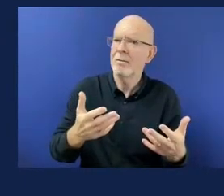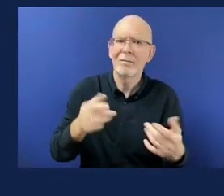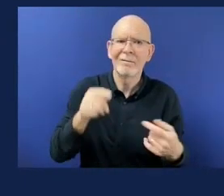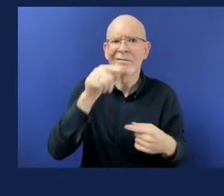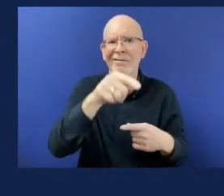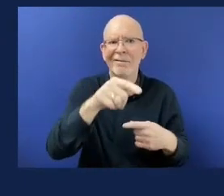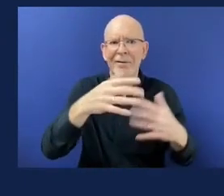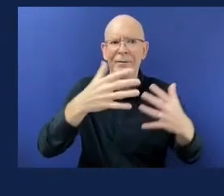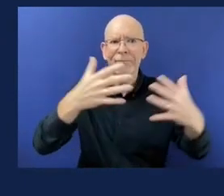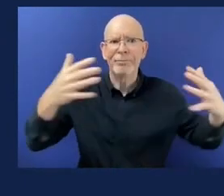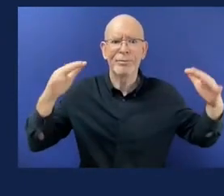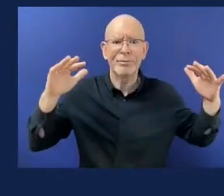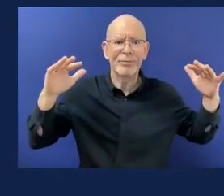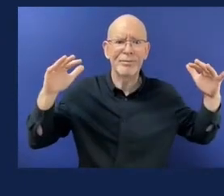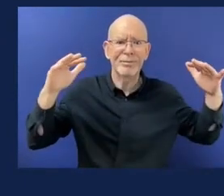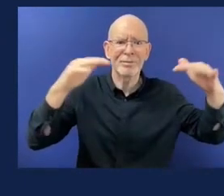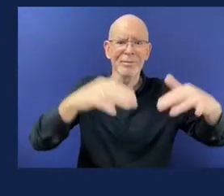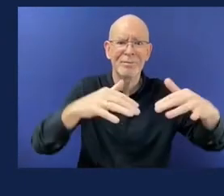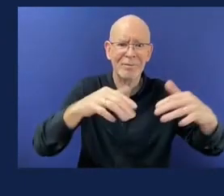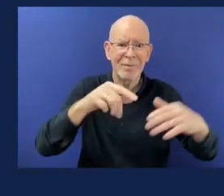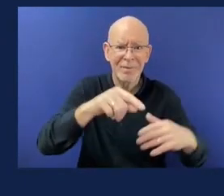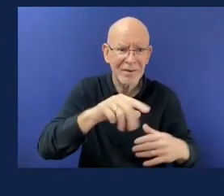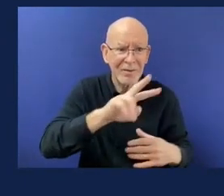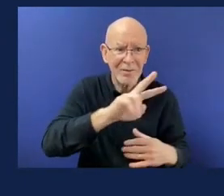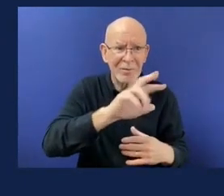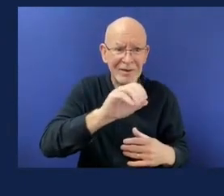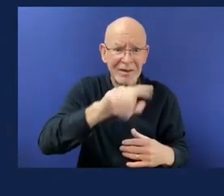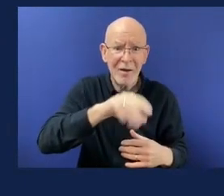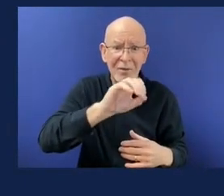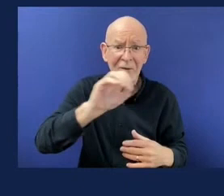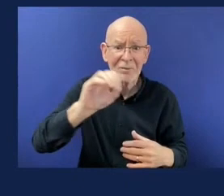leave our houses or to go out and about.